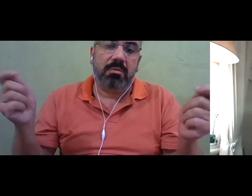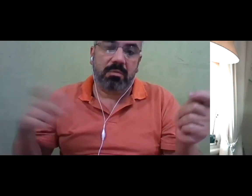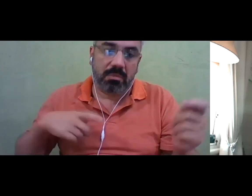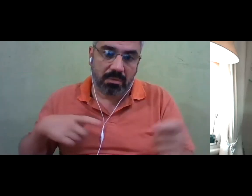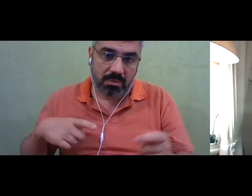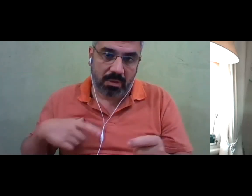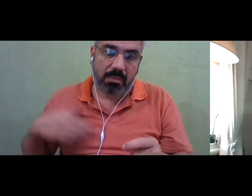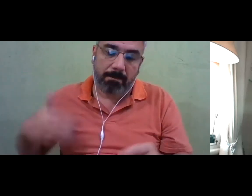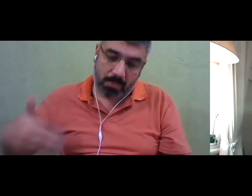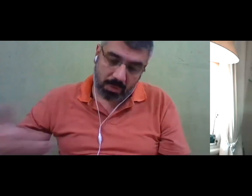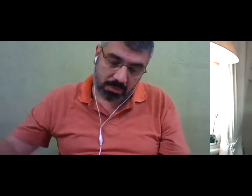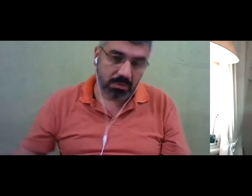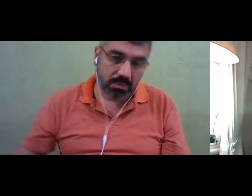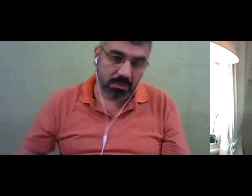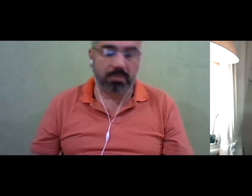then,